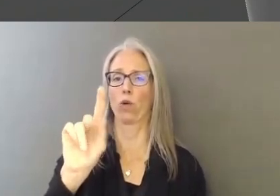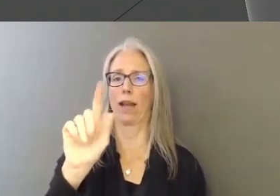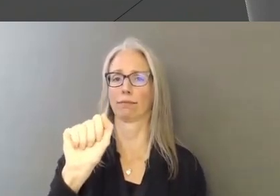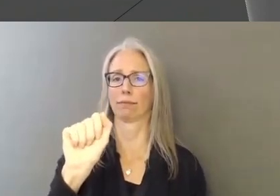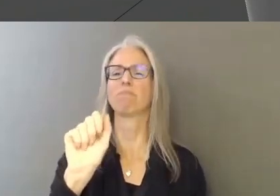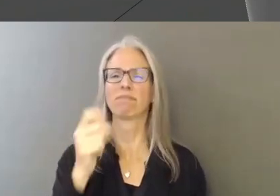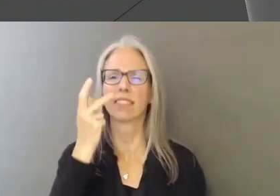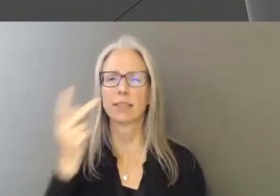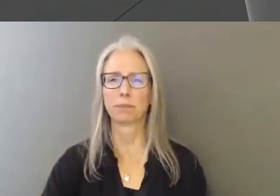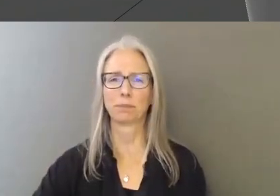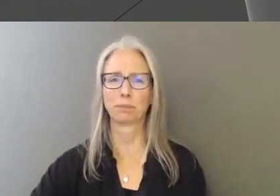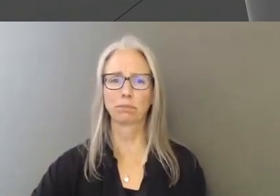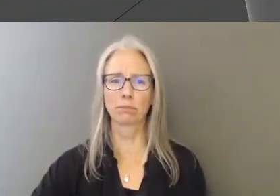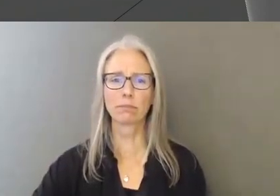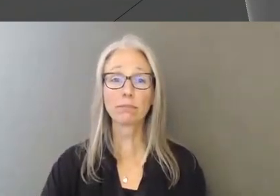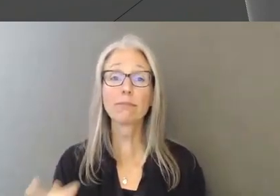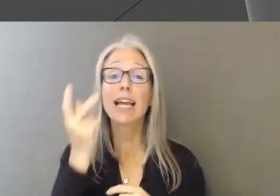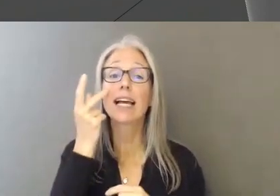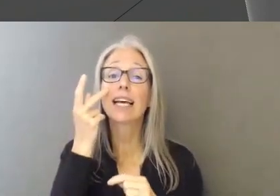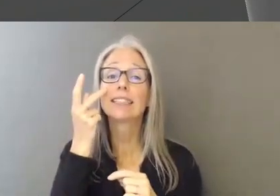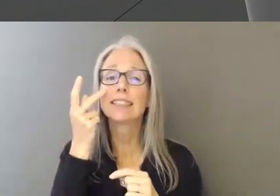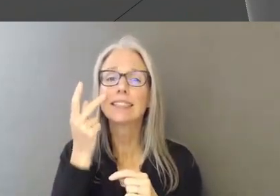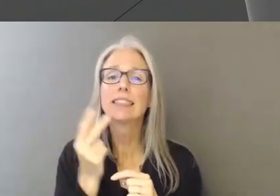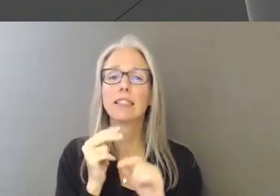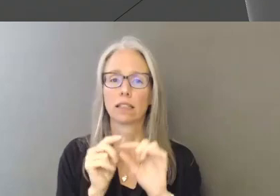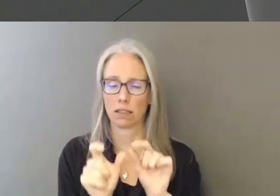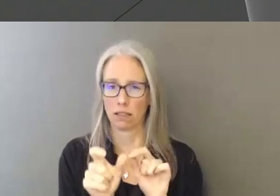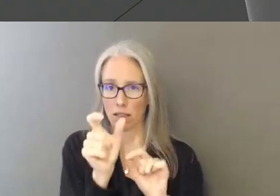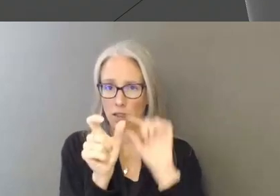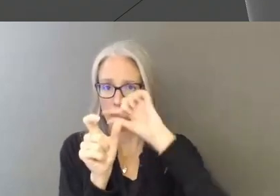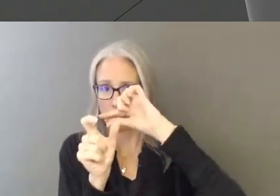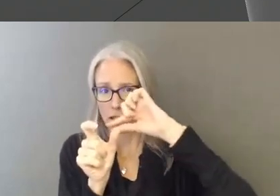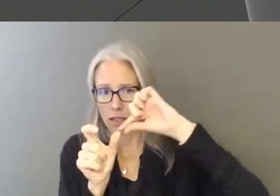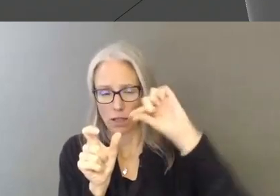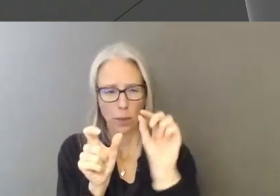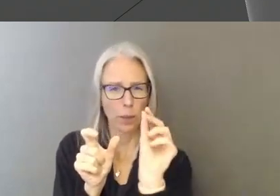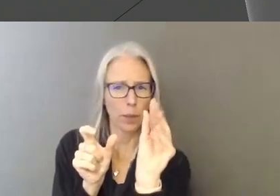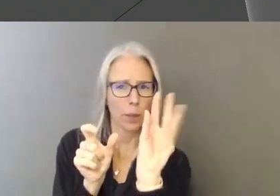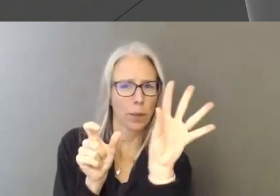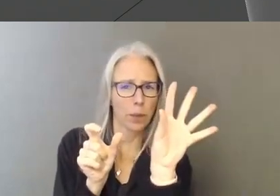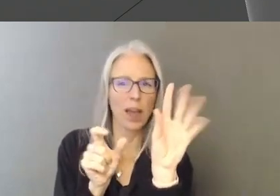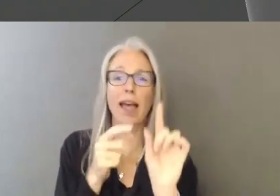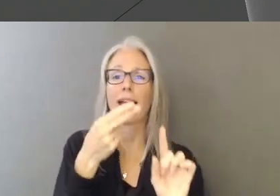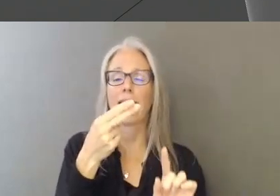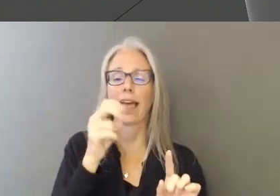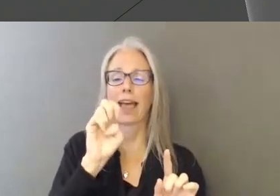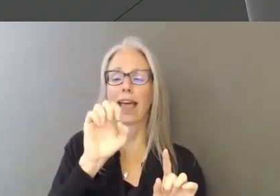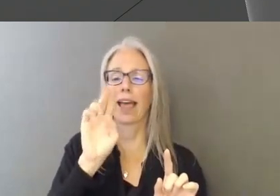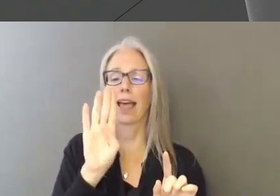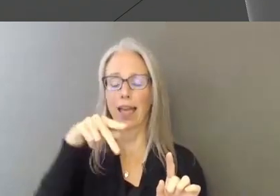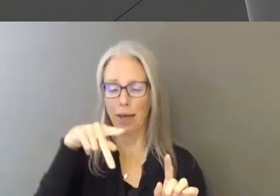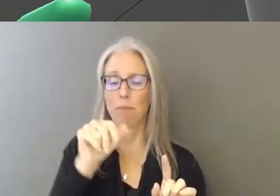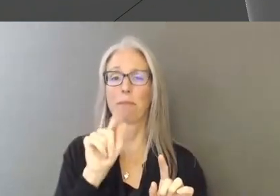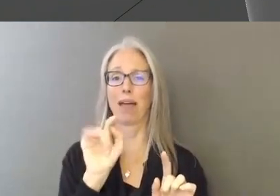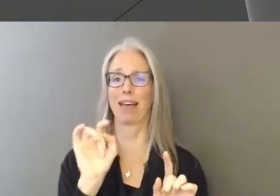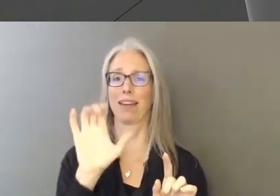And you can start seeing a little branch that kind of comes into the liver. That's what we call the hepatic artery, and that delivers